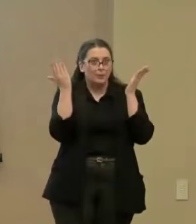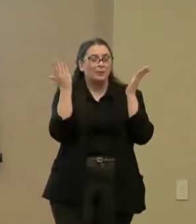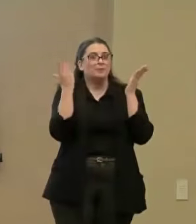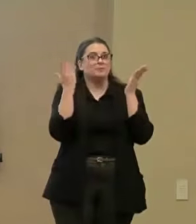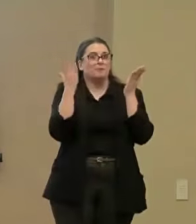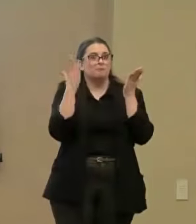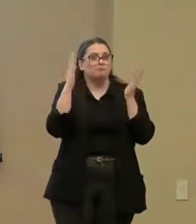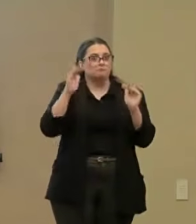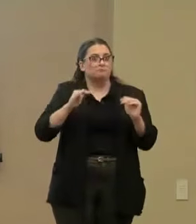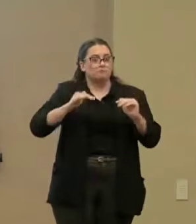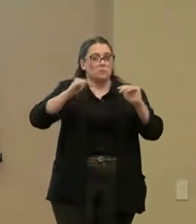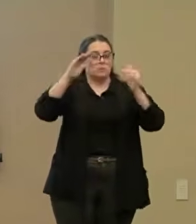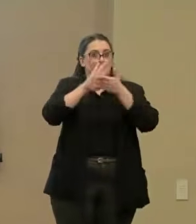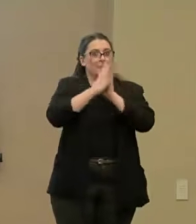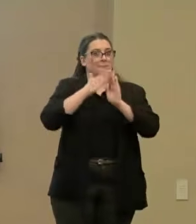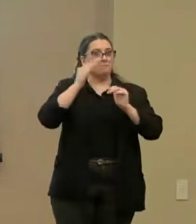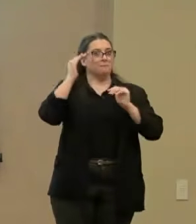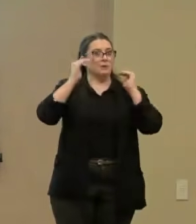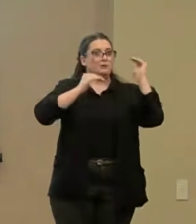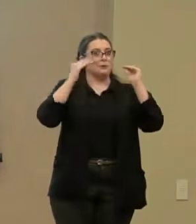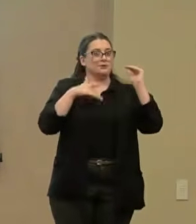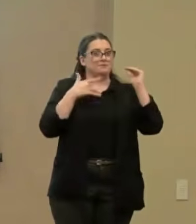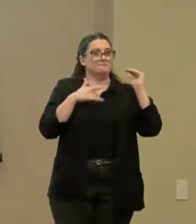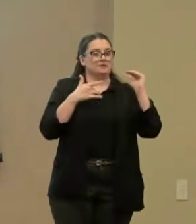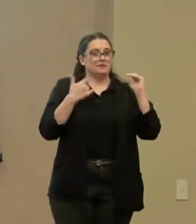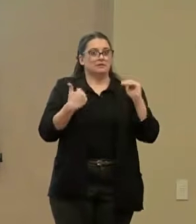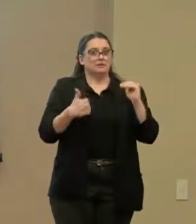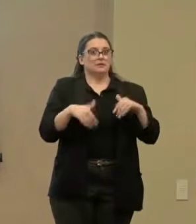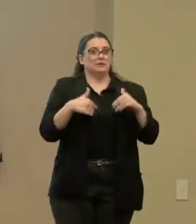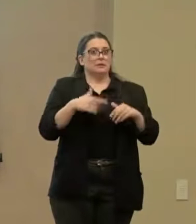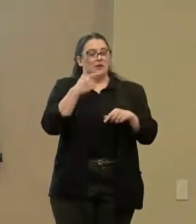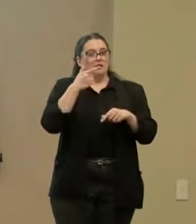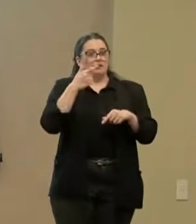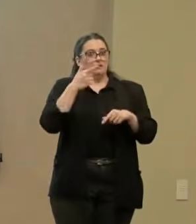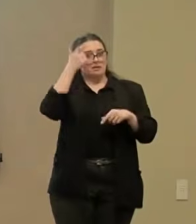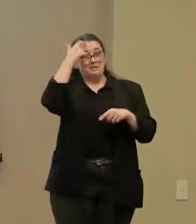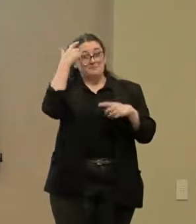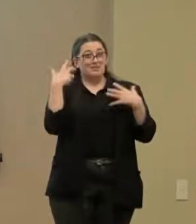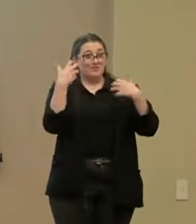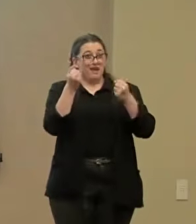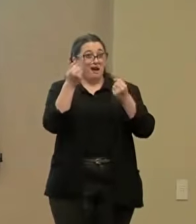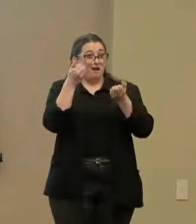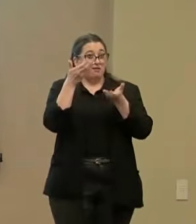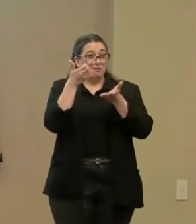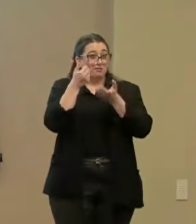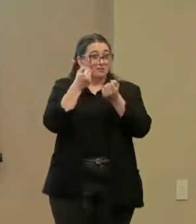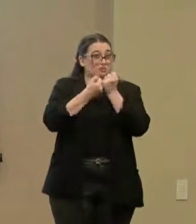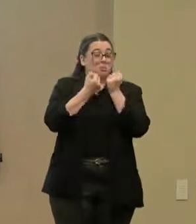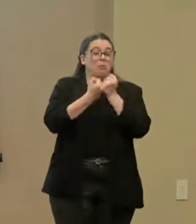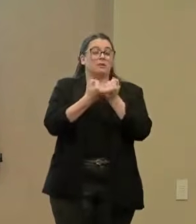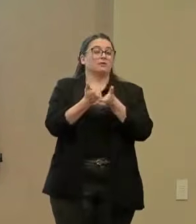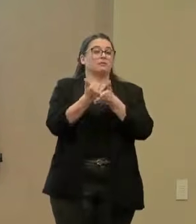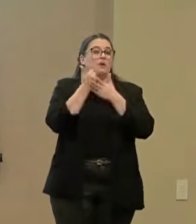becoming an adult and growing up, I really felt like getting the right mental health resources really, really helped